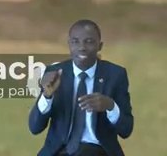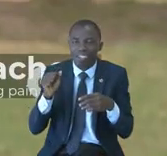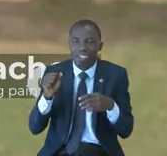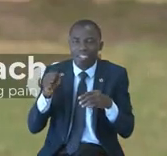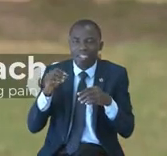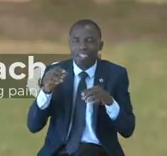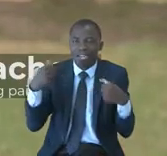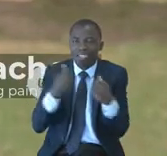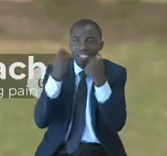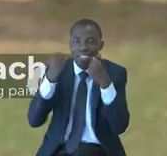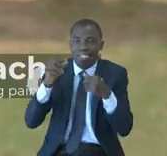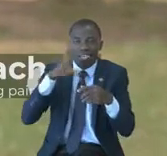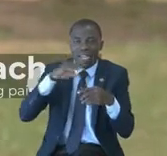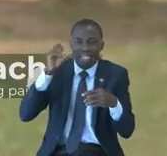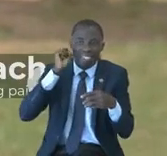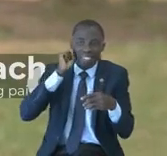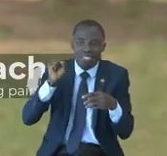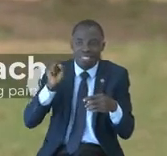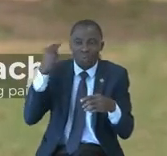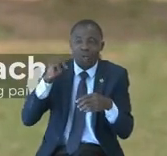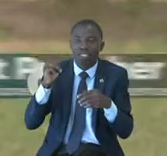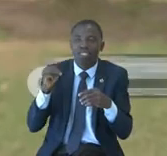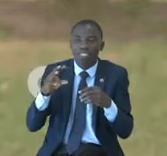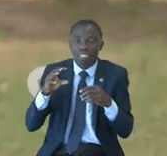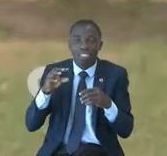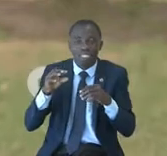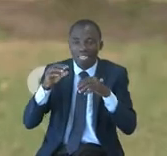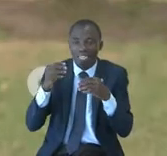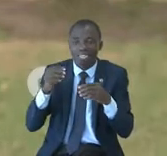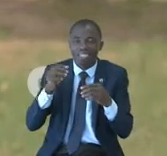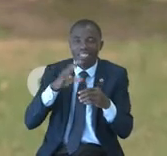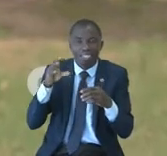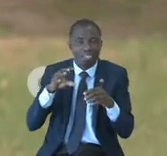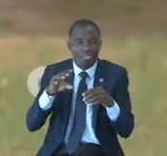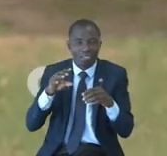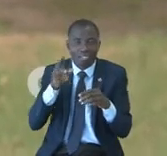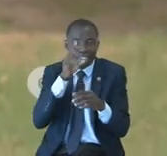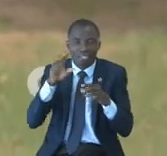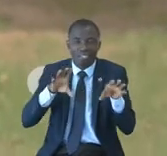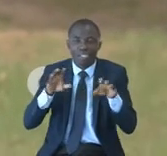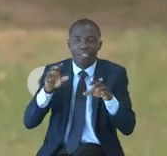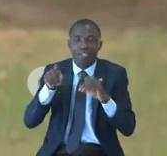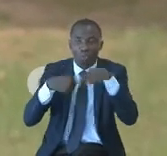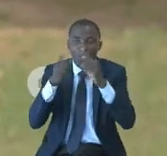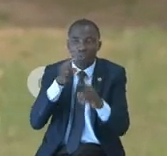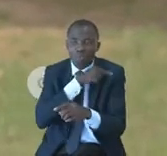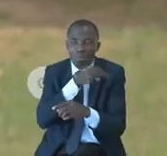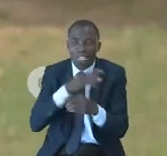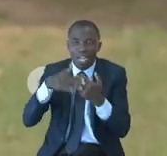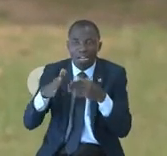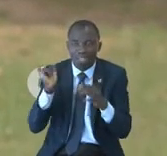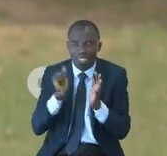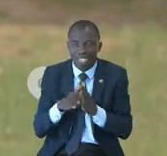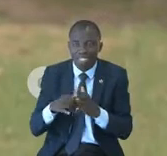hospital. It was fracture. So I've been having this problem. After the treatment,